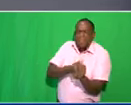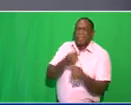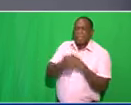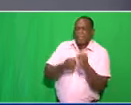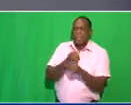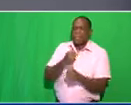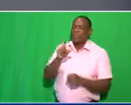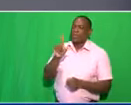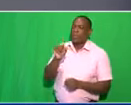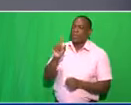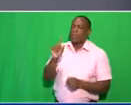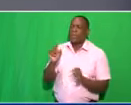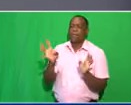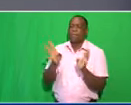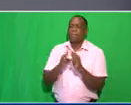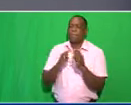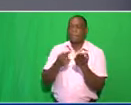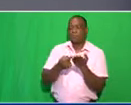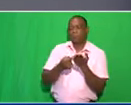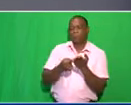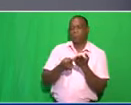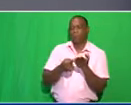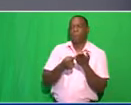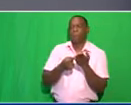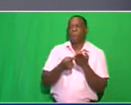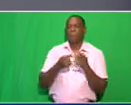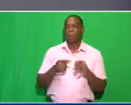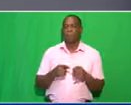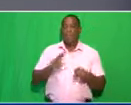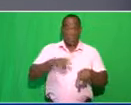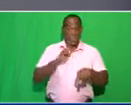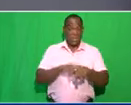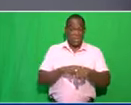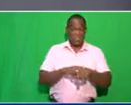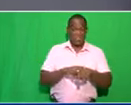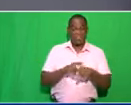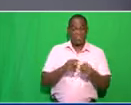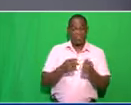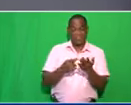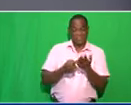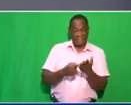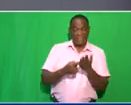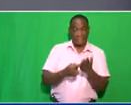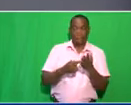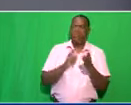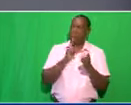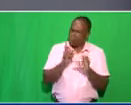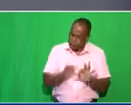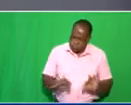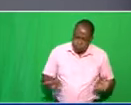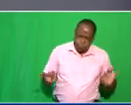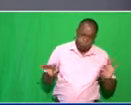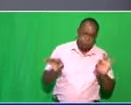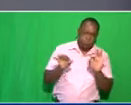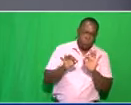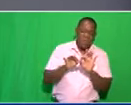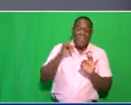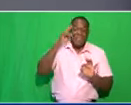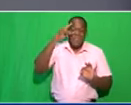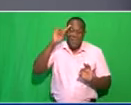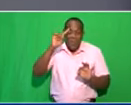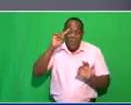The national consultative process is extremely important in the policy-making process, in